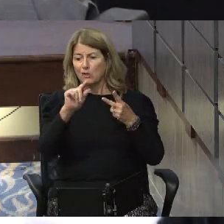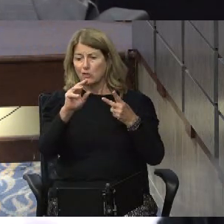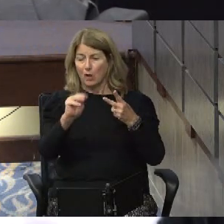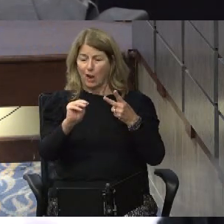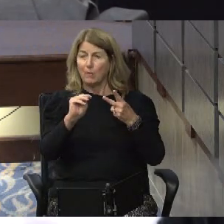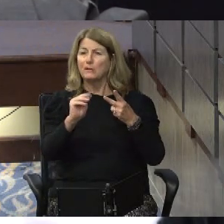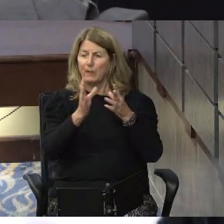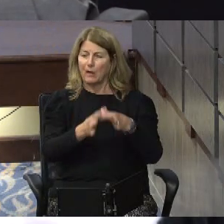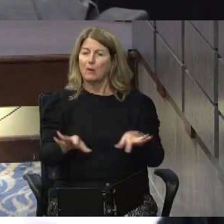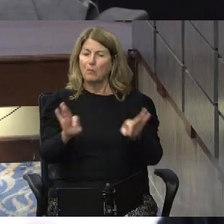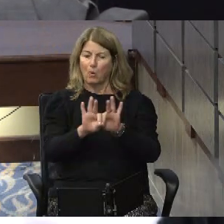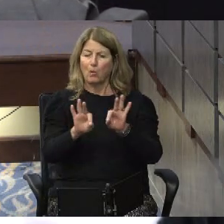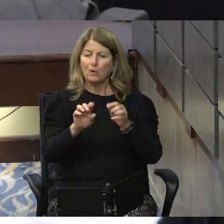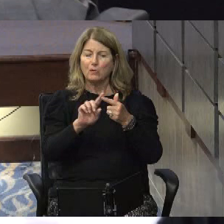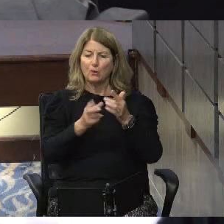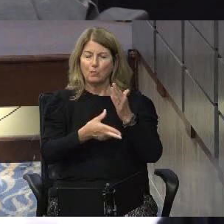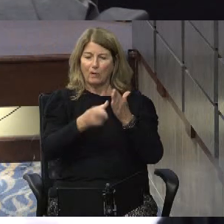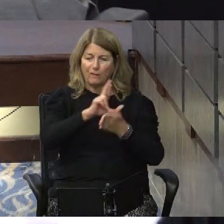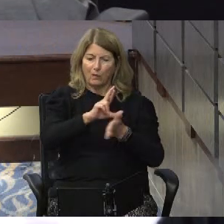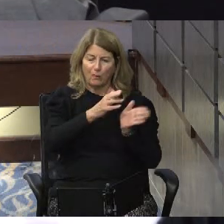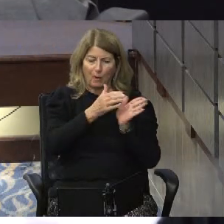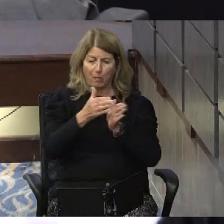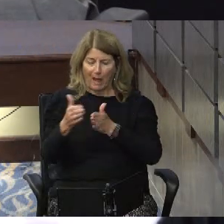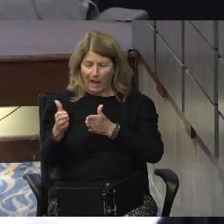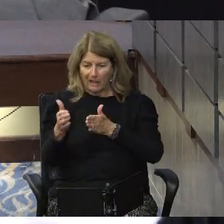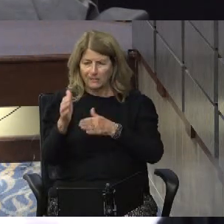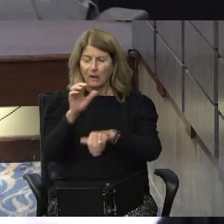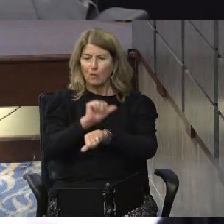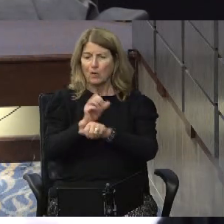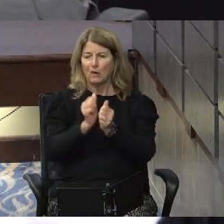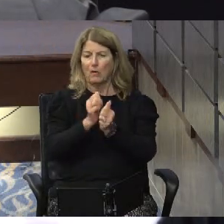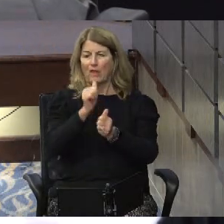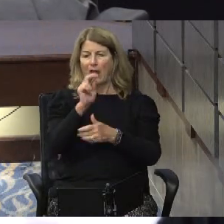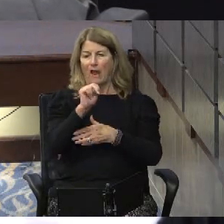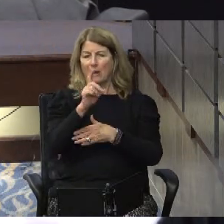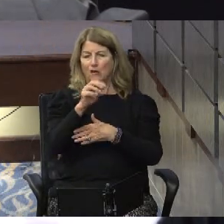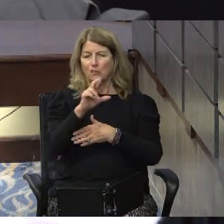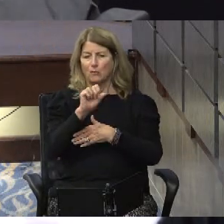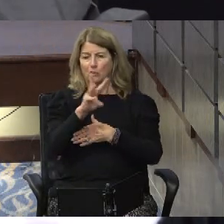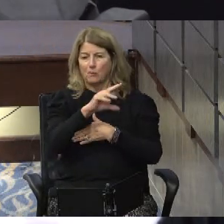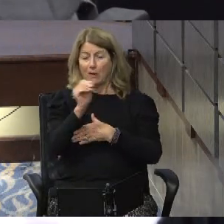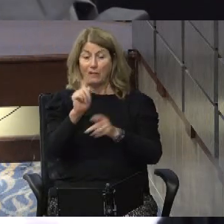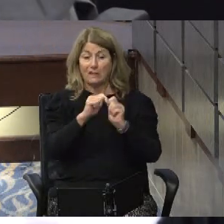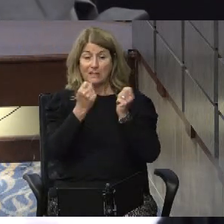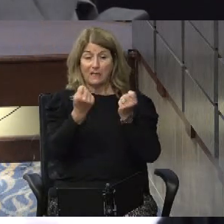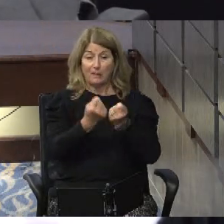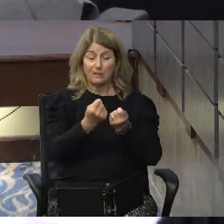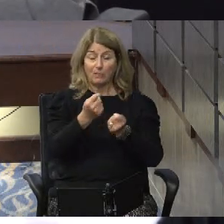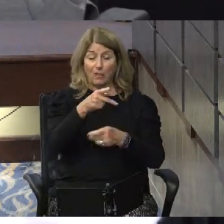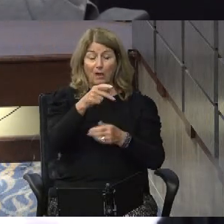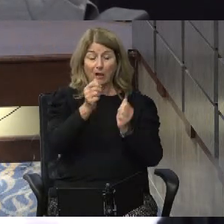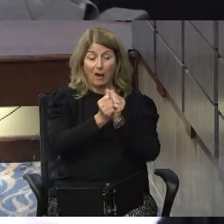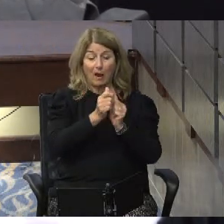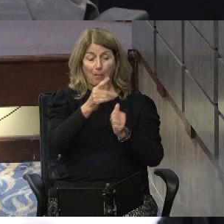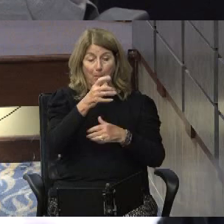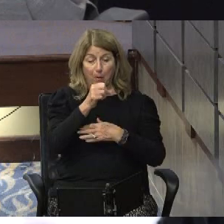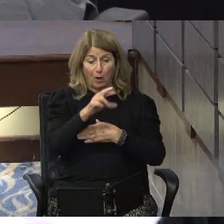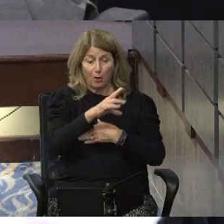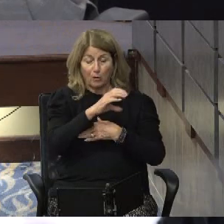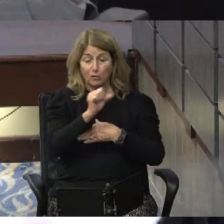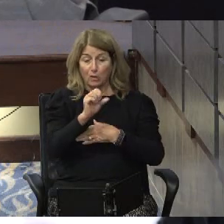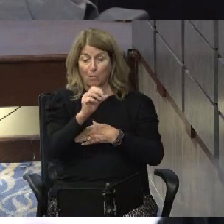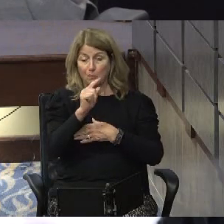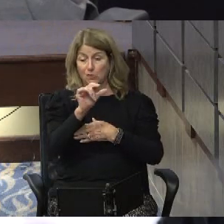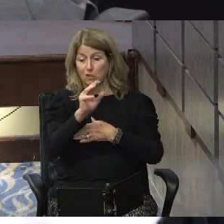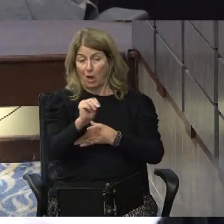the review of the plans and working with Andrew and his team from a park perspective, both in terms of design and maintenance. So Tom, jump in anytime you